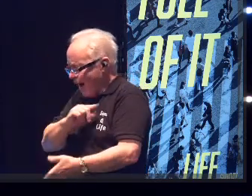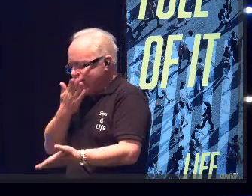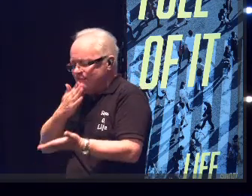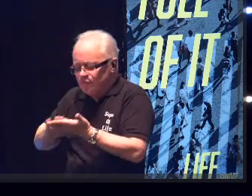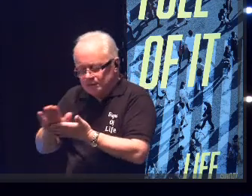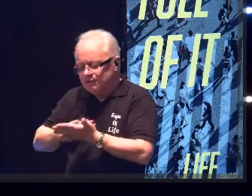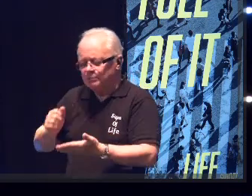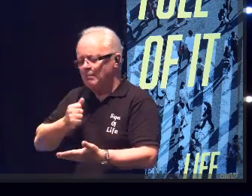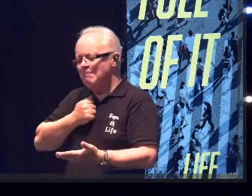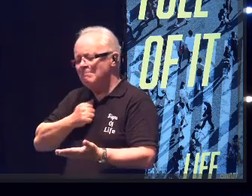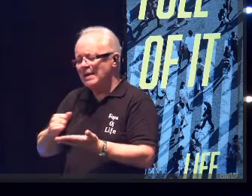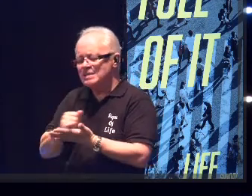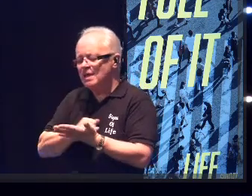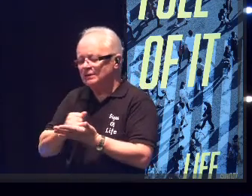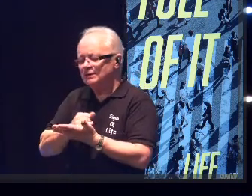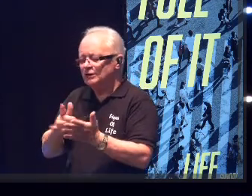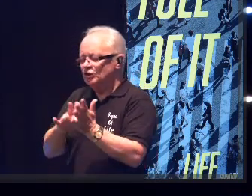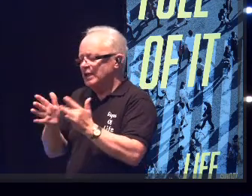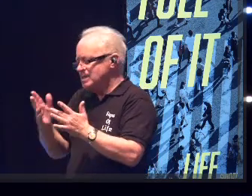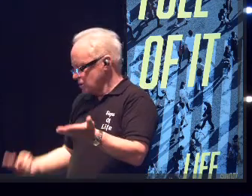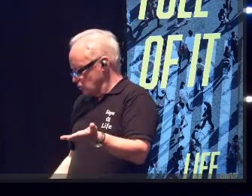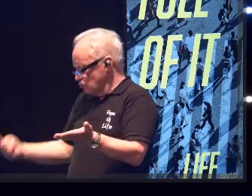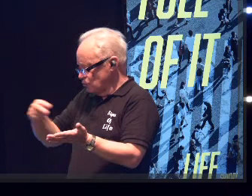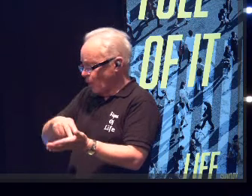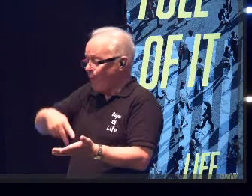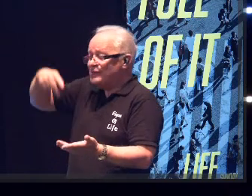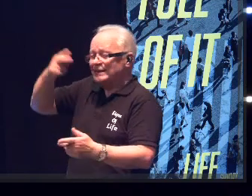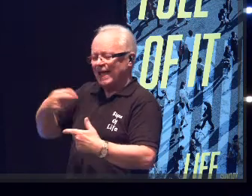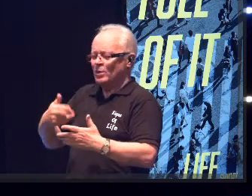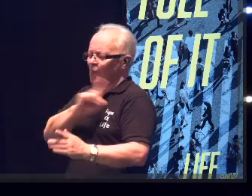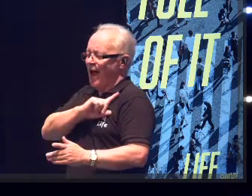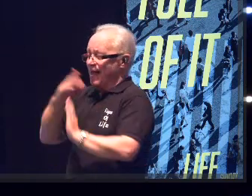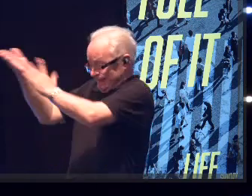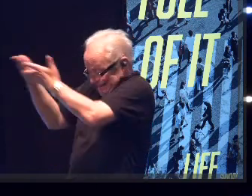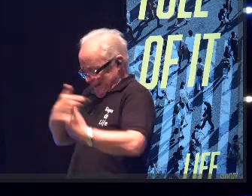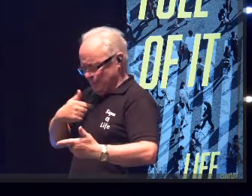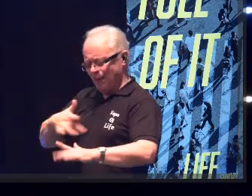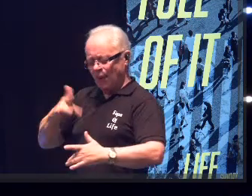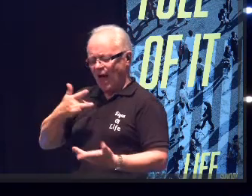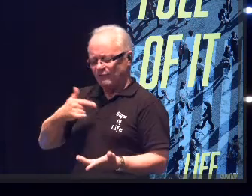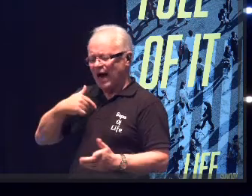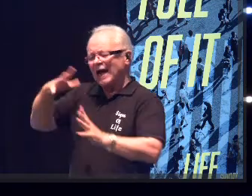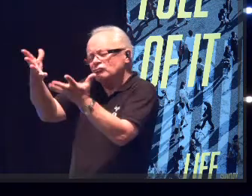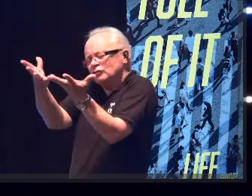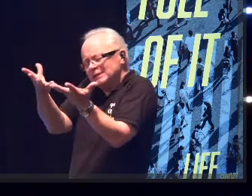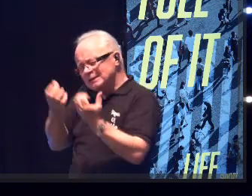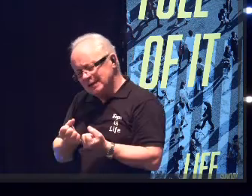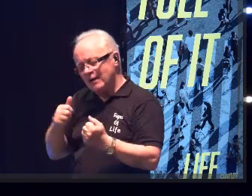sin and rose again to give me life. I receive this new